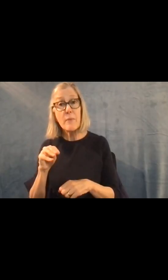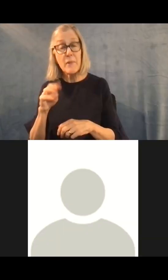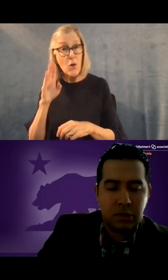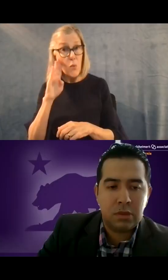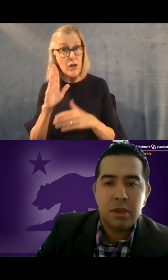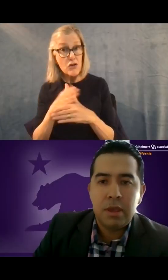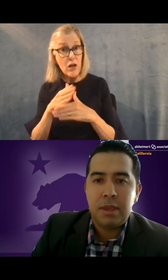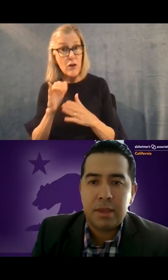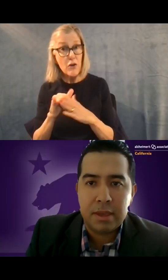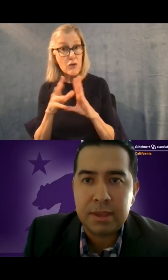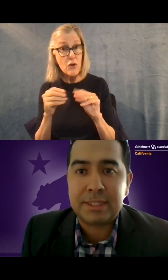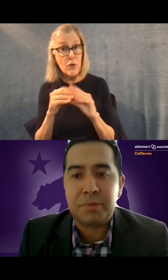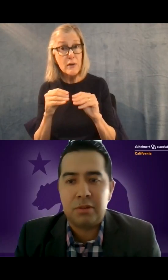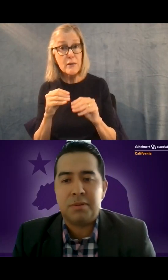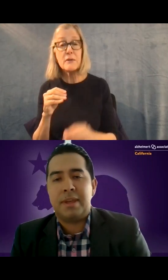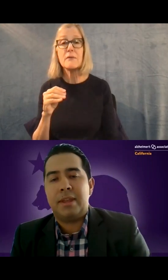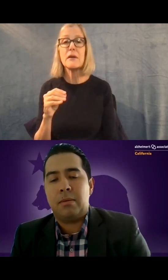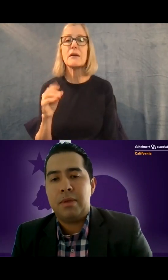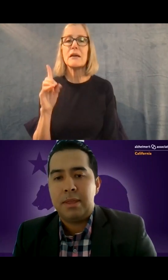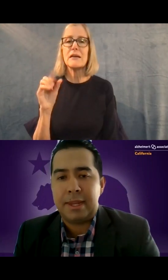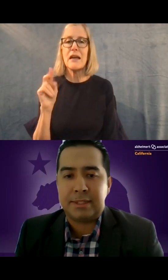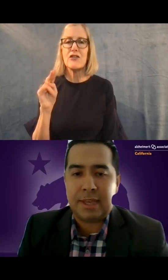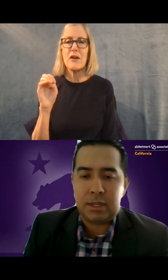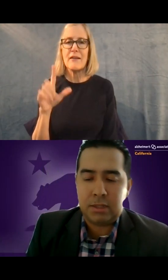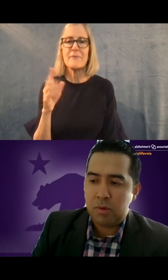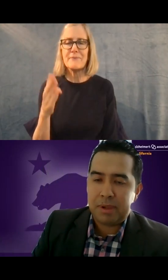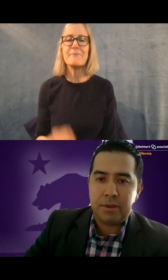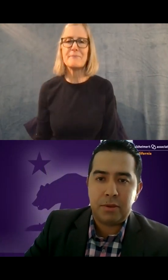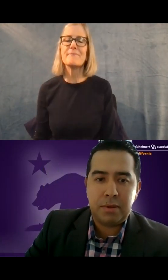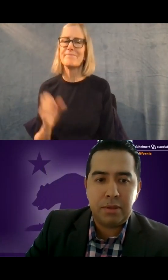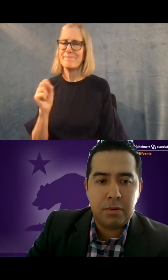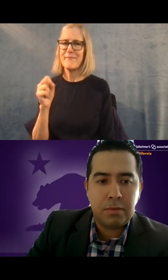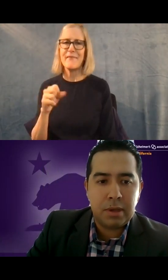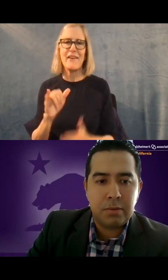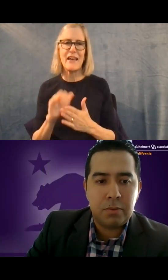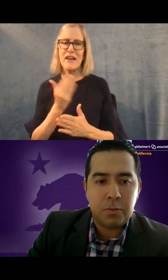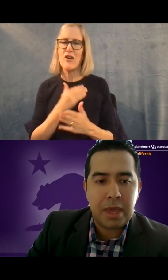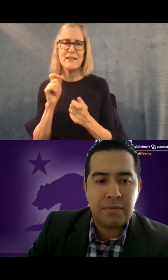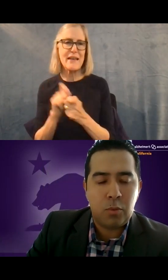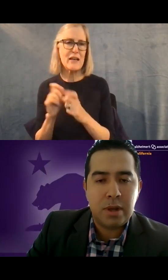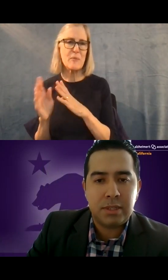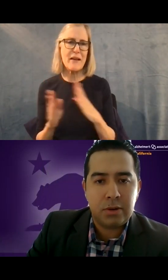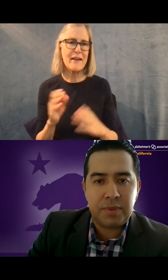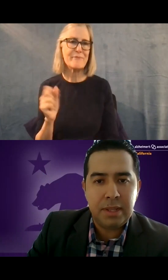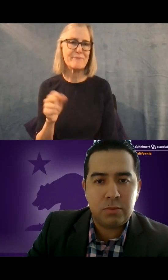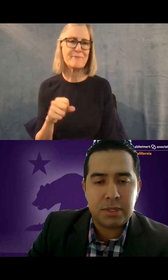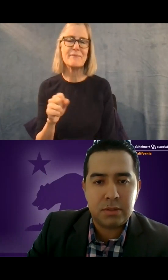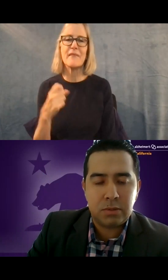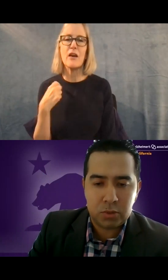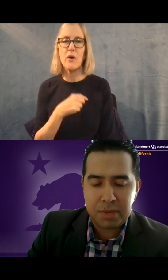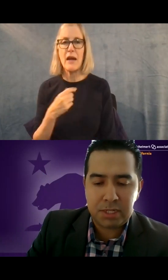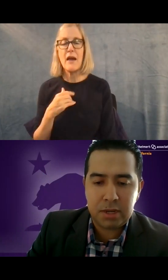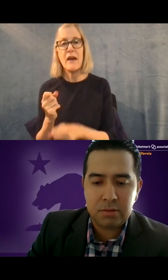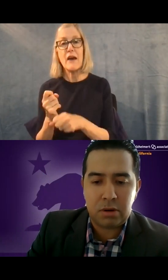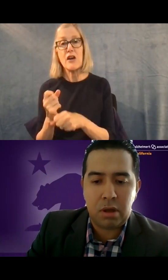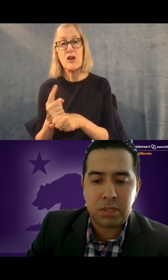that. Yes, absolutely. And that is exactly what we plan to do. And, we have a once a year event, which